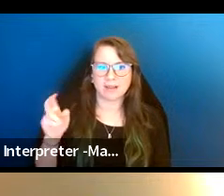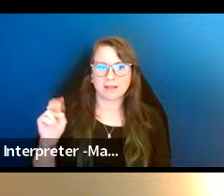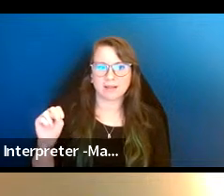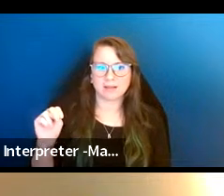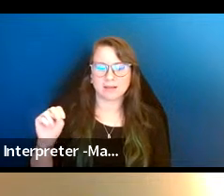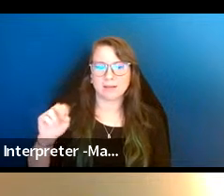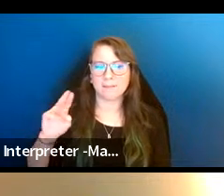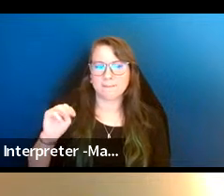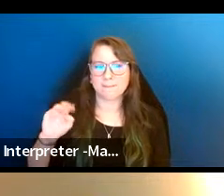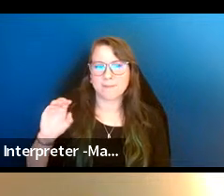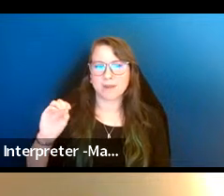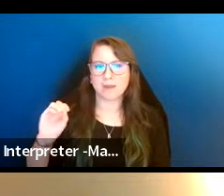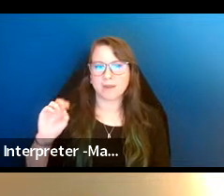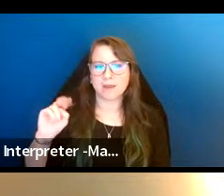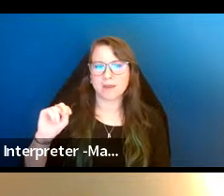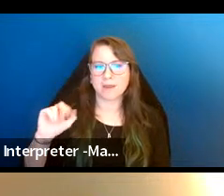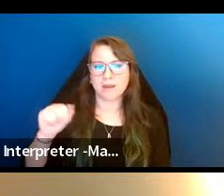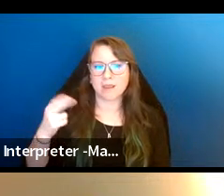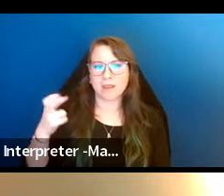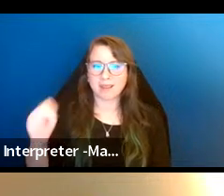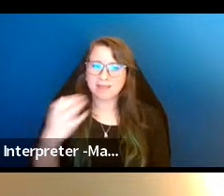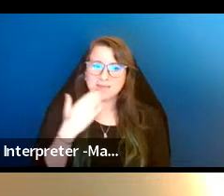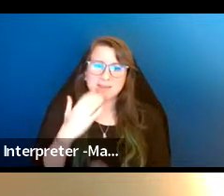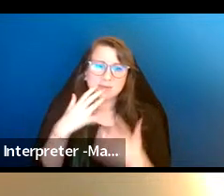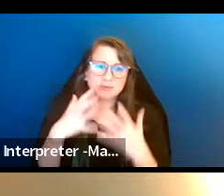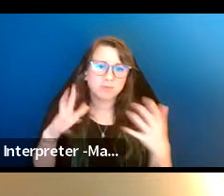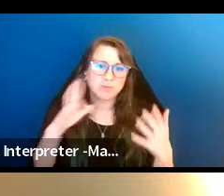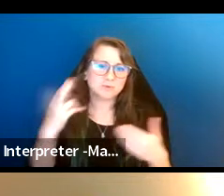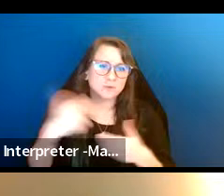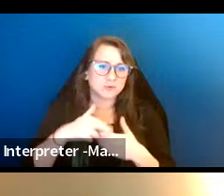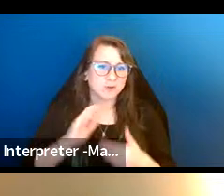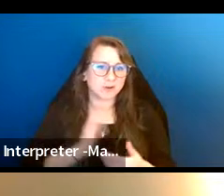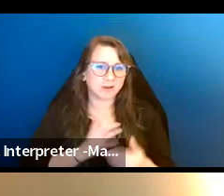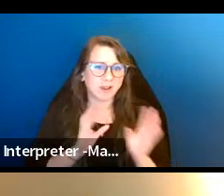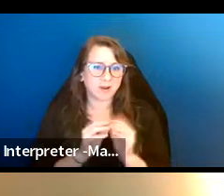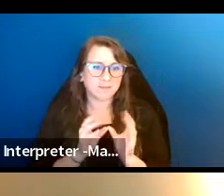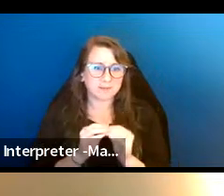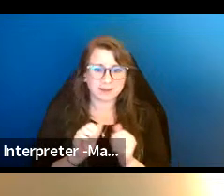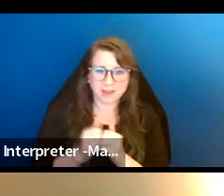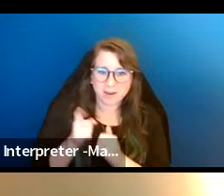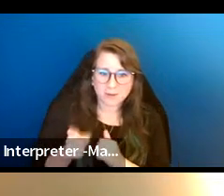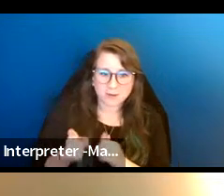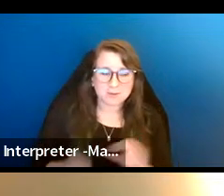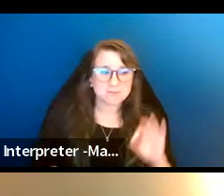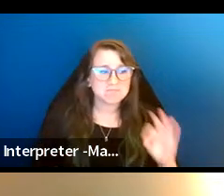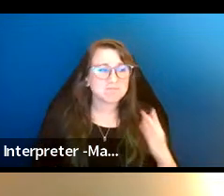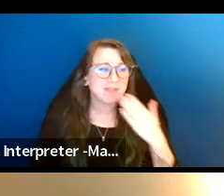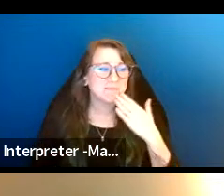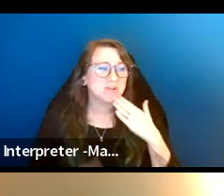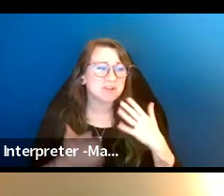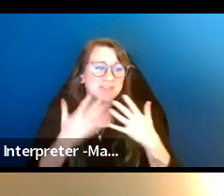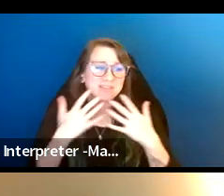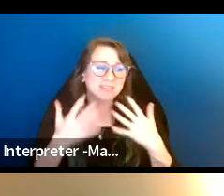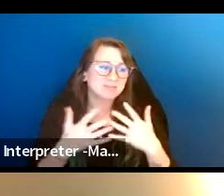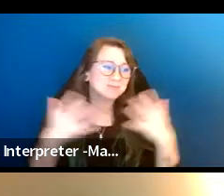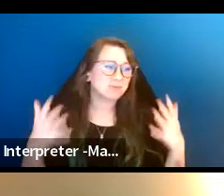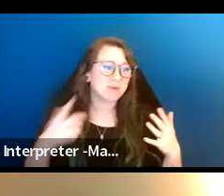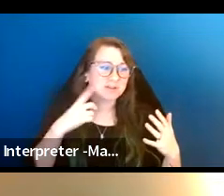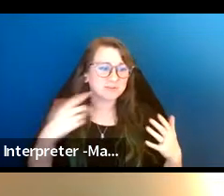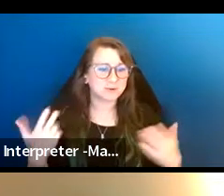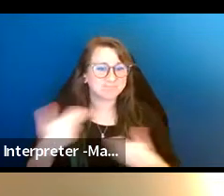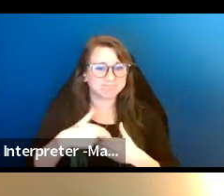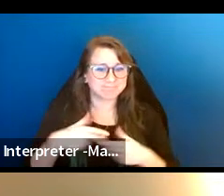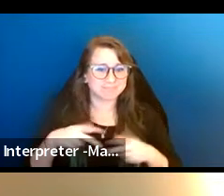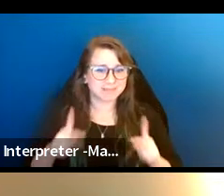are you, Captain? Thank you so much for coming out tonight to our meeting. I'm good. Thank you, everyone, for having me. As Commissioner